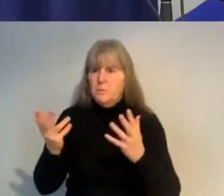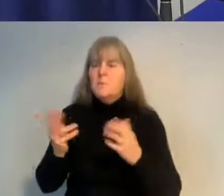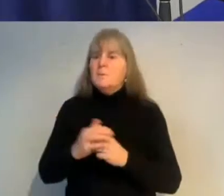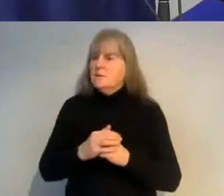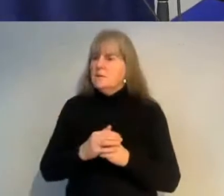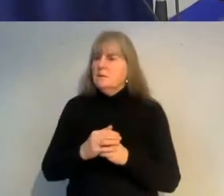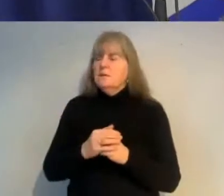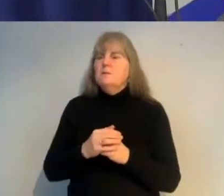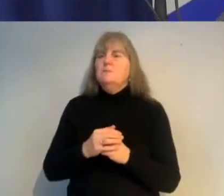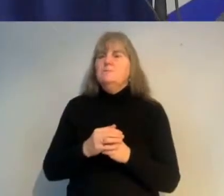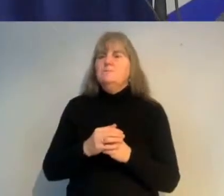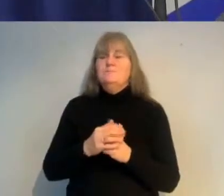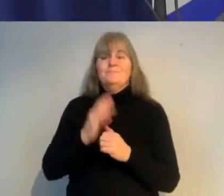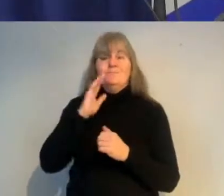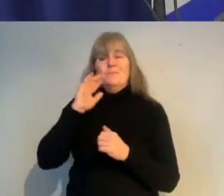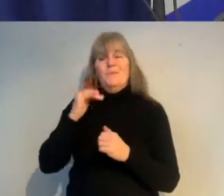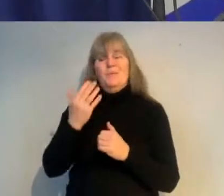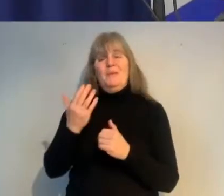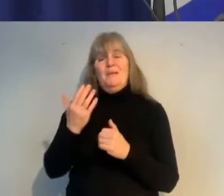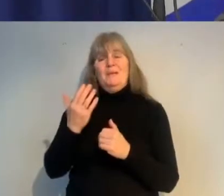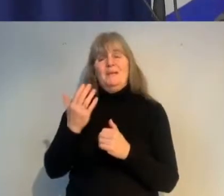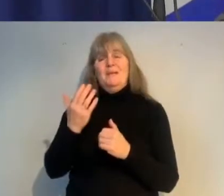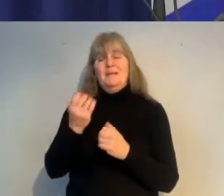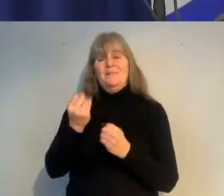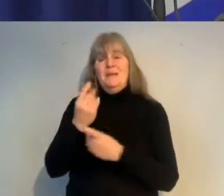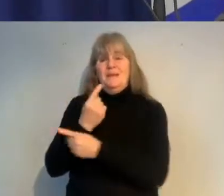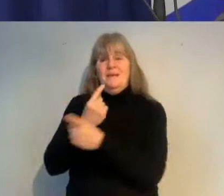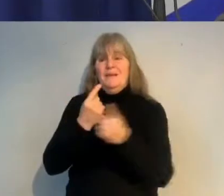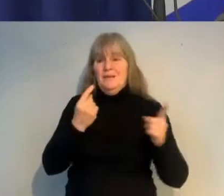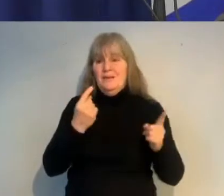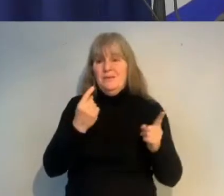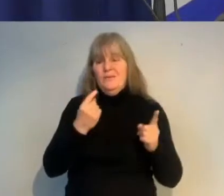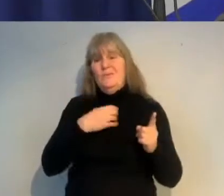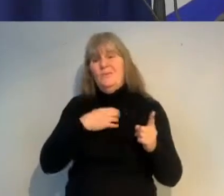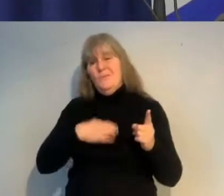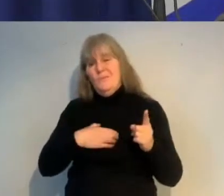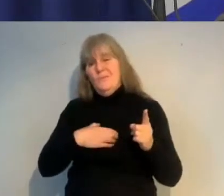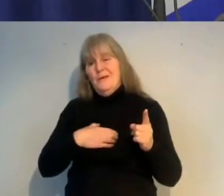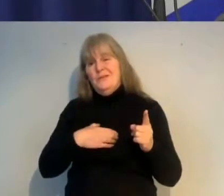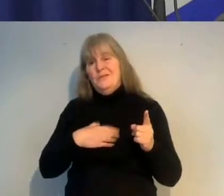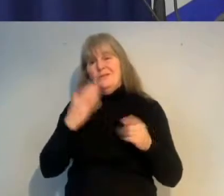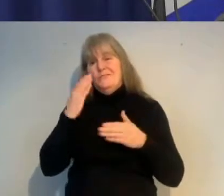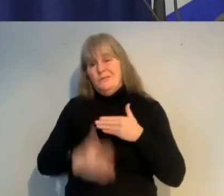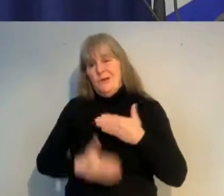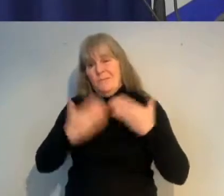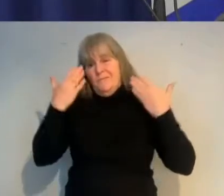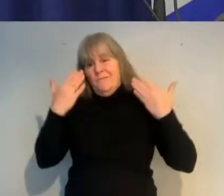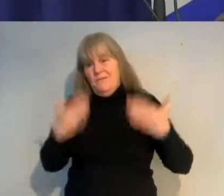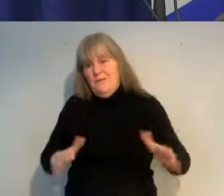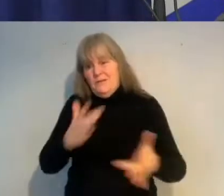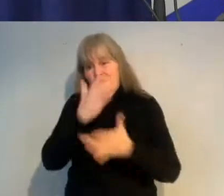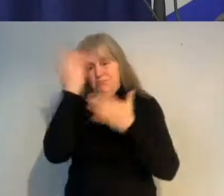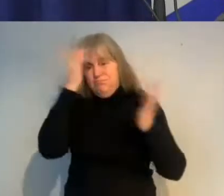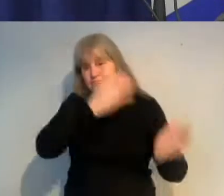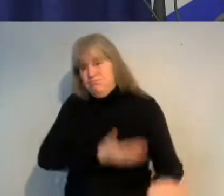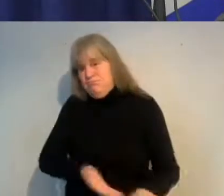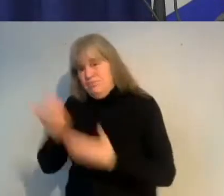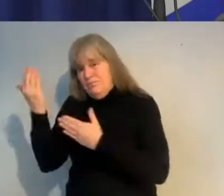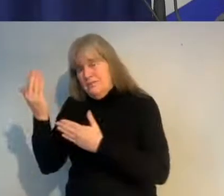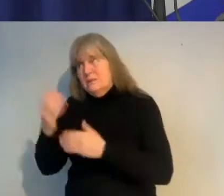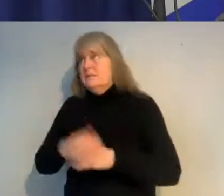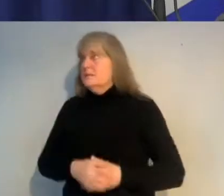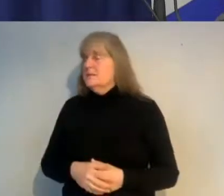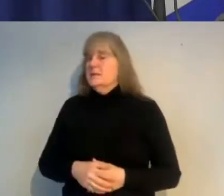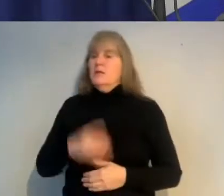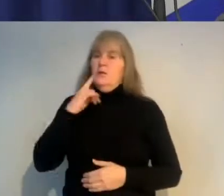Even though many of us wish it were over. I was driving down here today